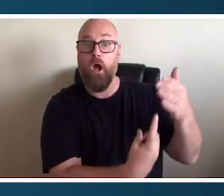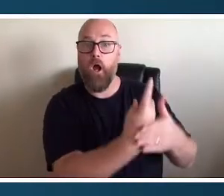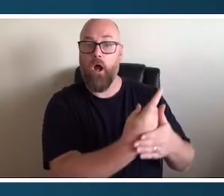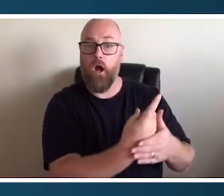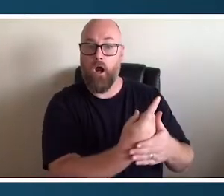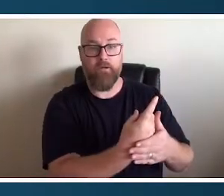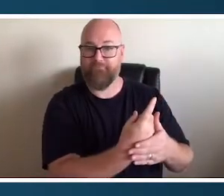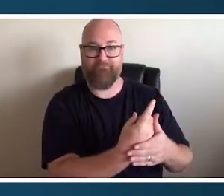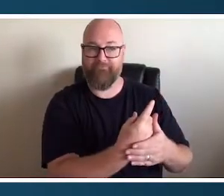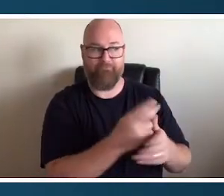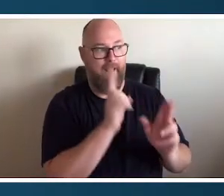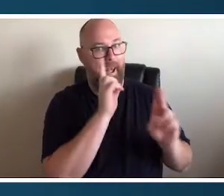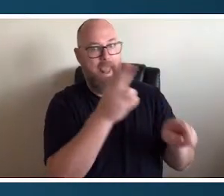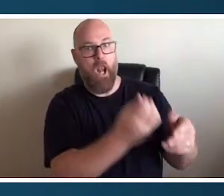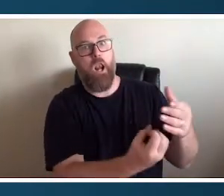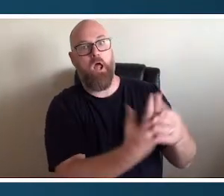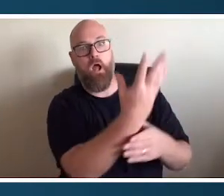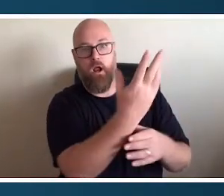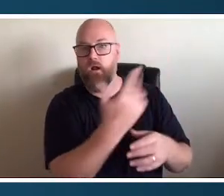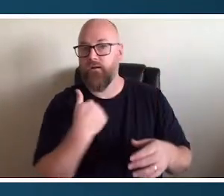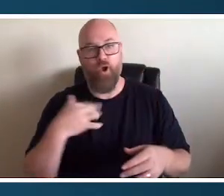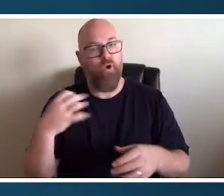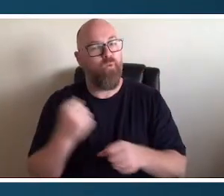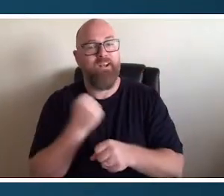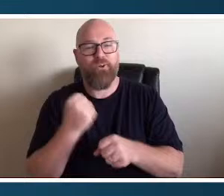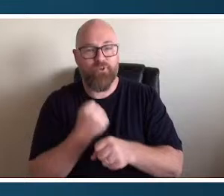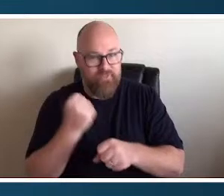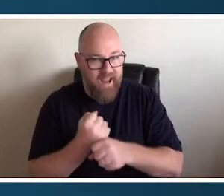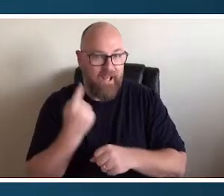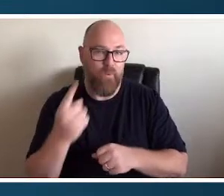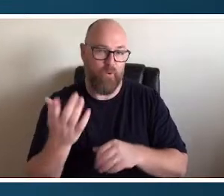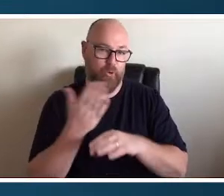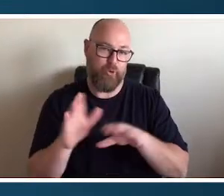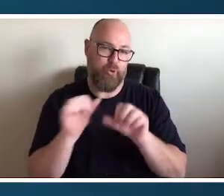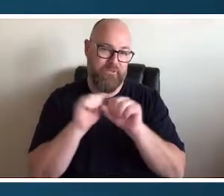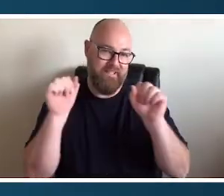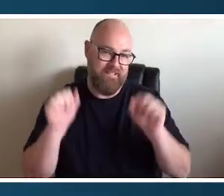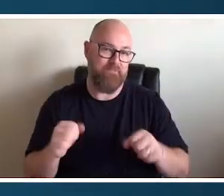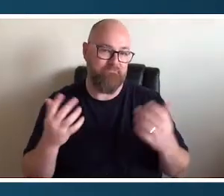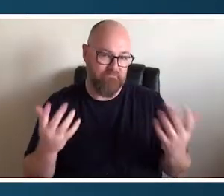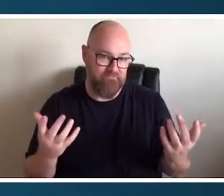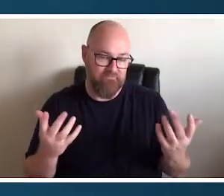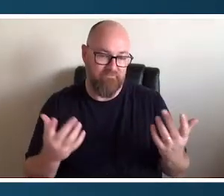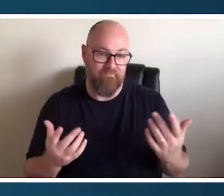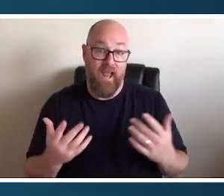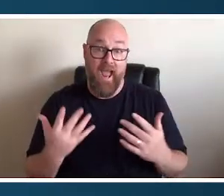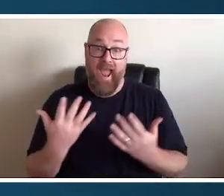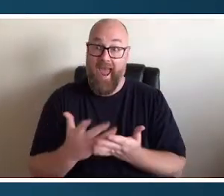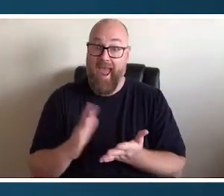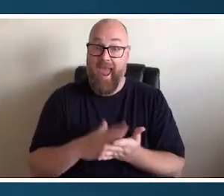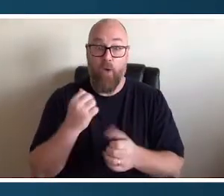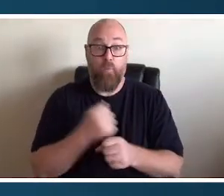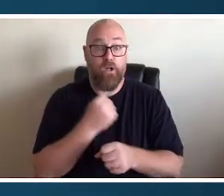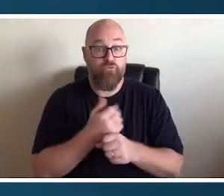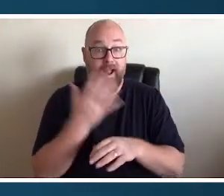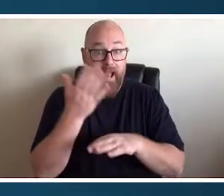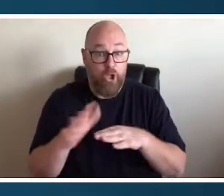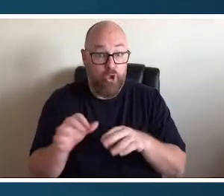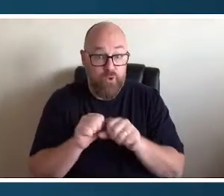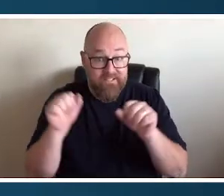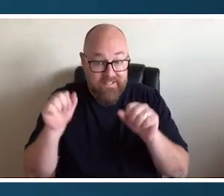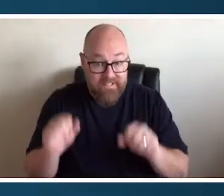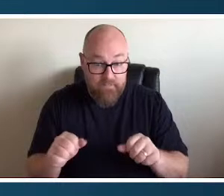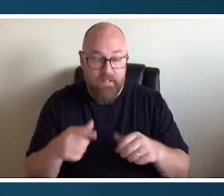organically. A new one has to be formed. And the way a new system is formed is by the coalescence